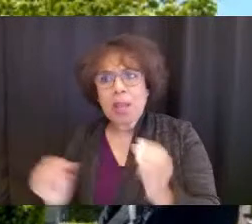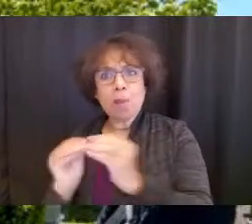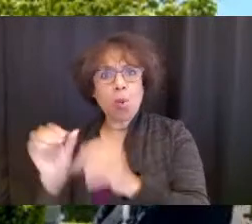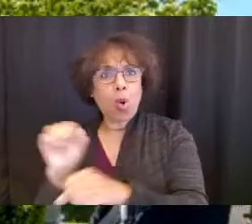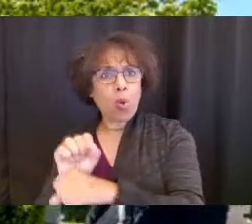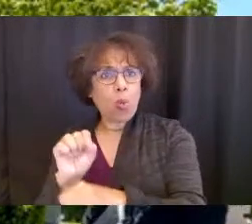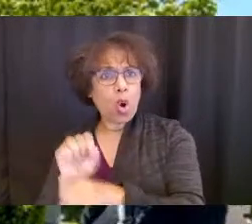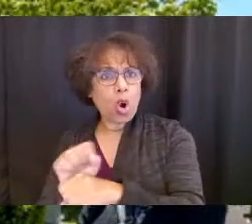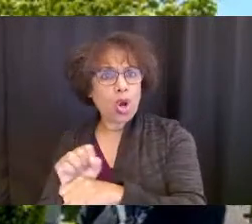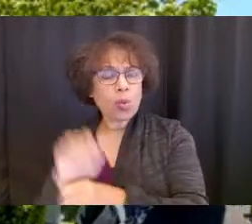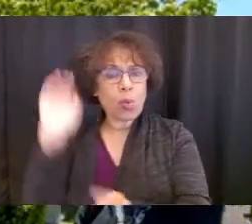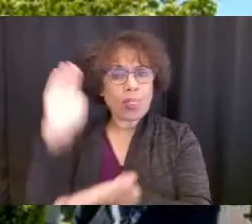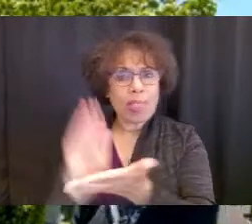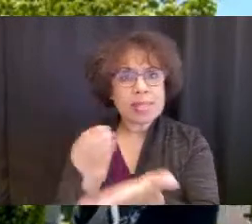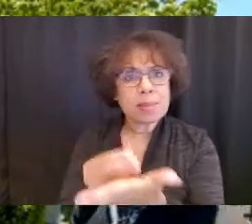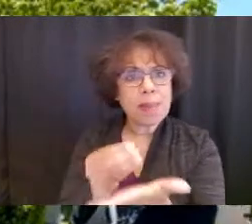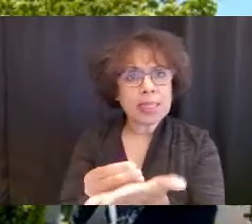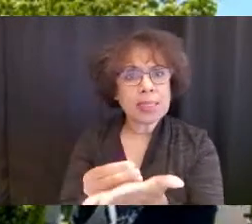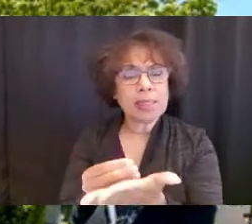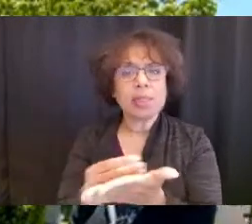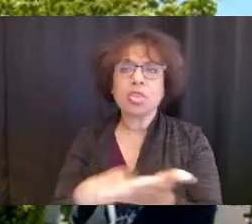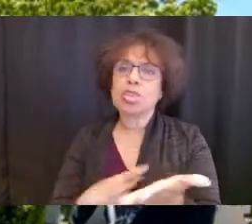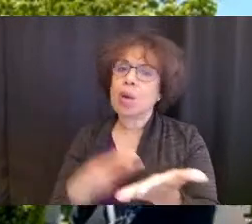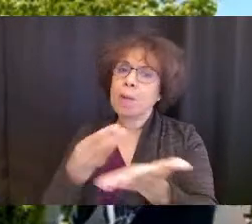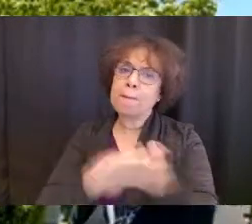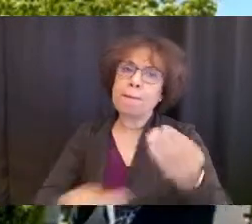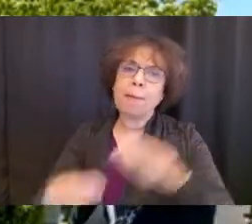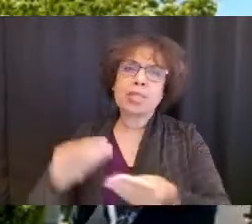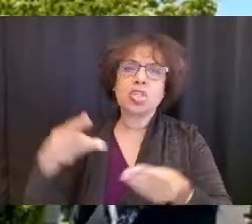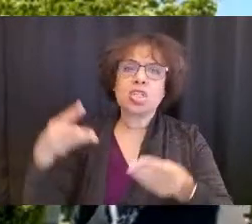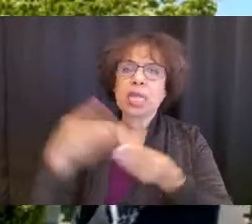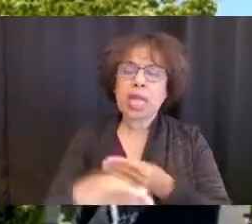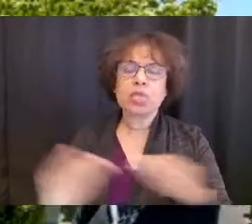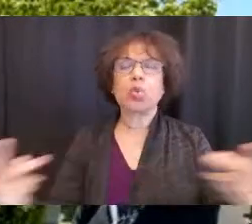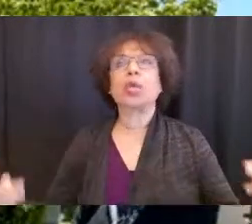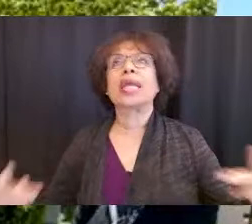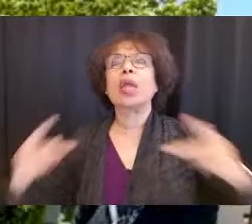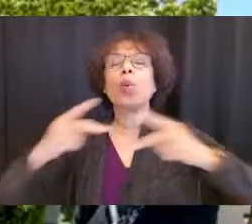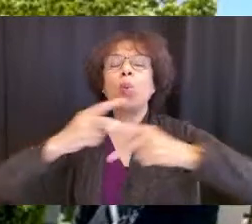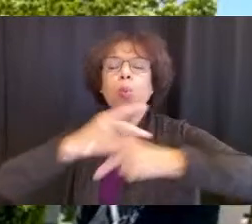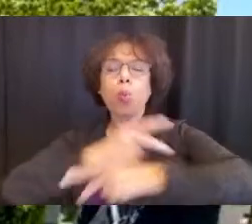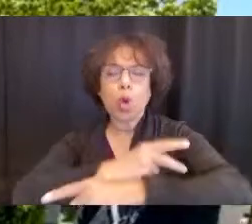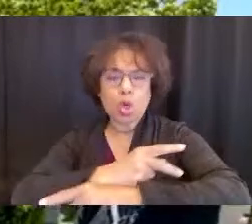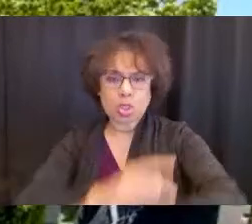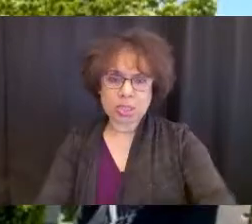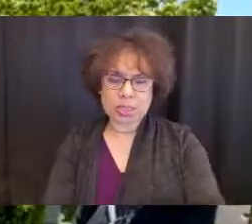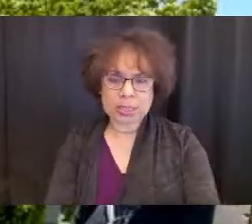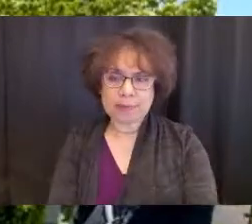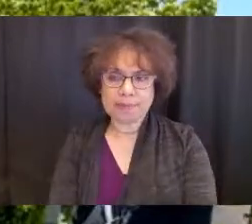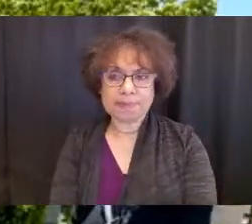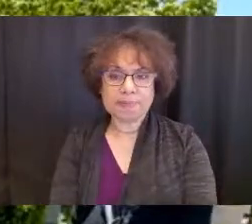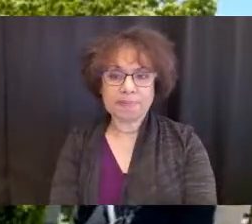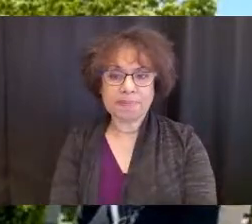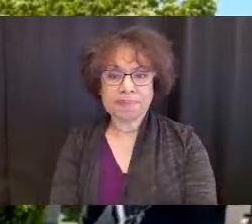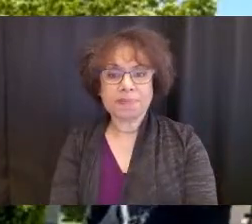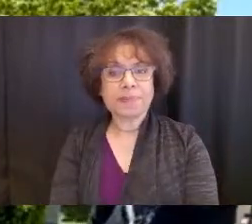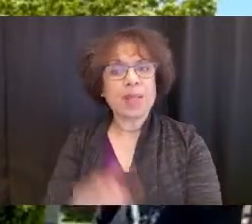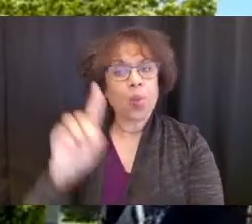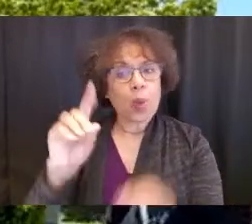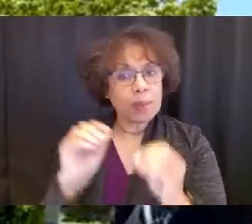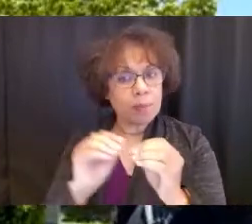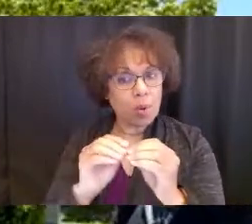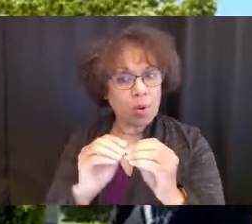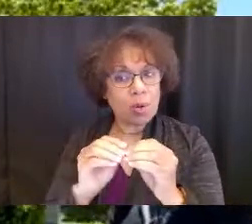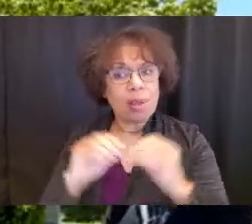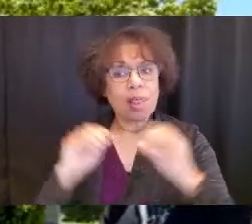more resources. So budget cuts are just going to exacerbate all of this stress. So one other thing I want to talk about is the